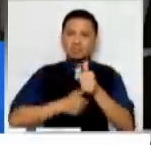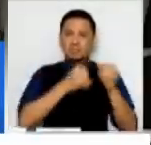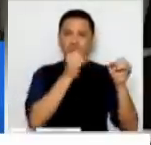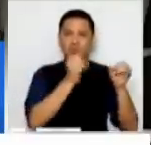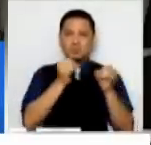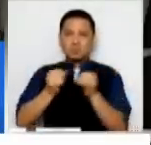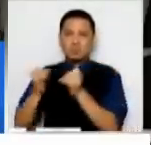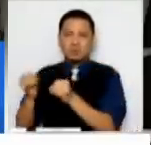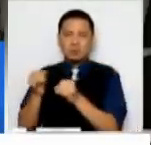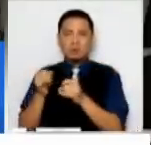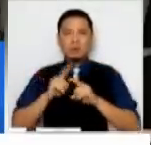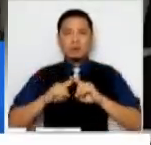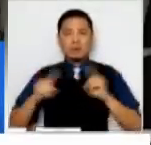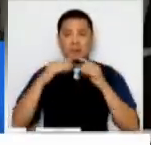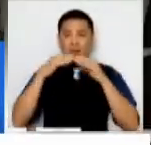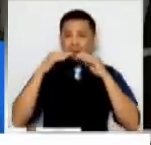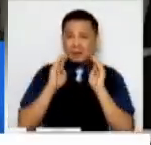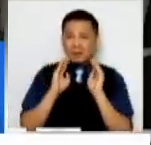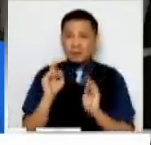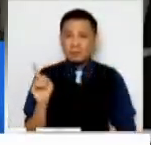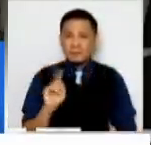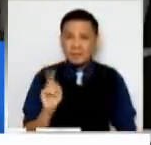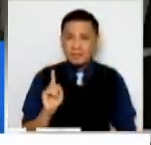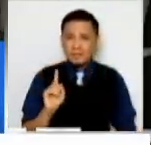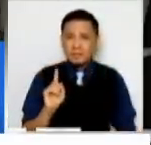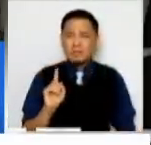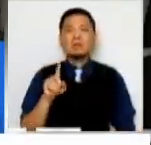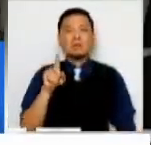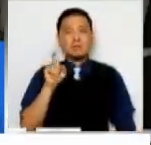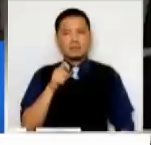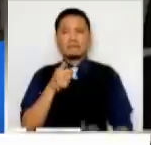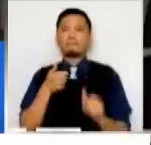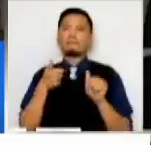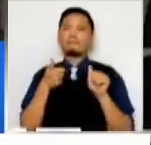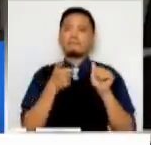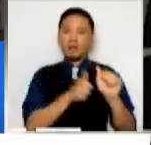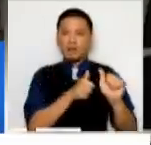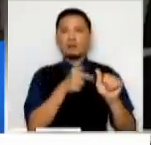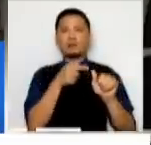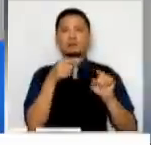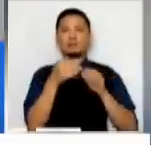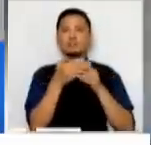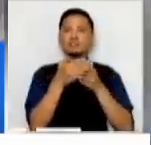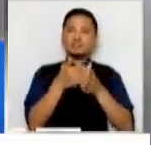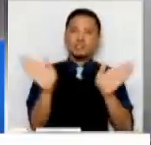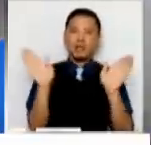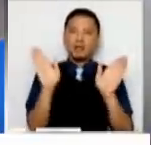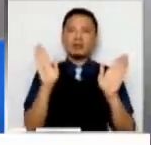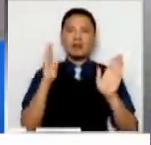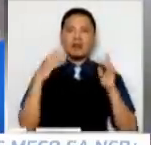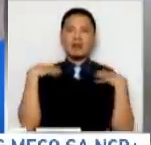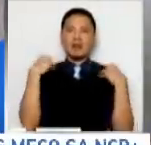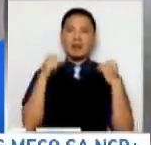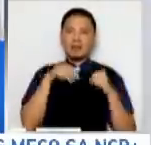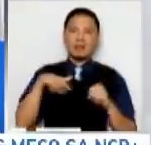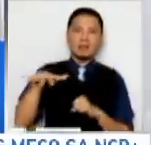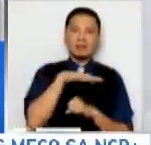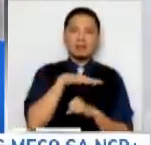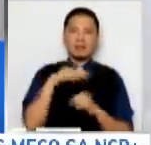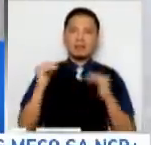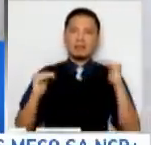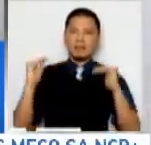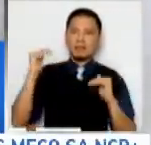Unfortunately, it must be subservient to the general public health. Pero ayon sa DOH,